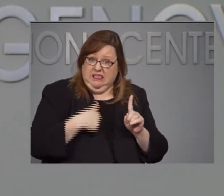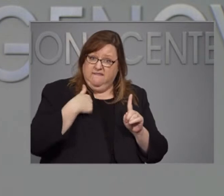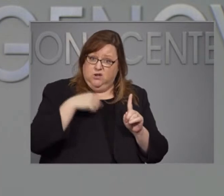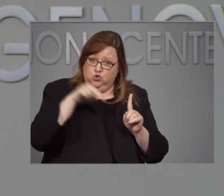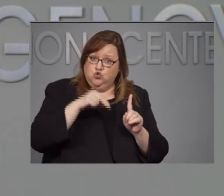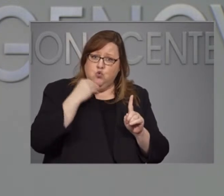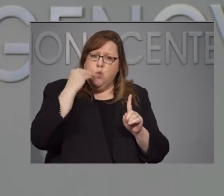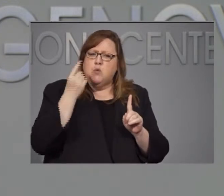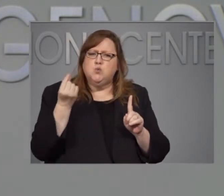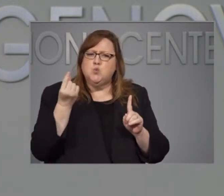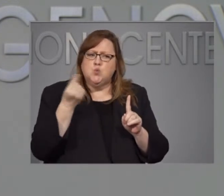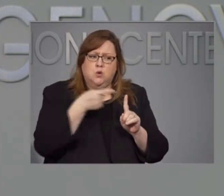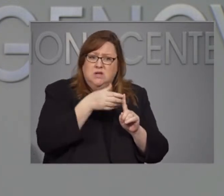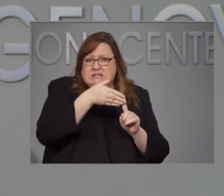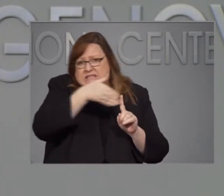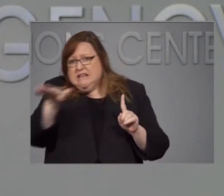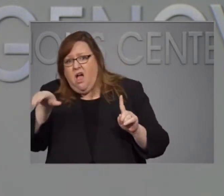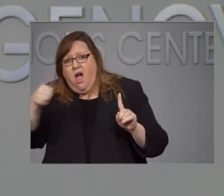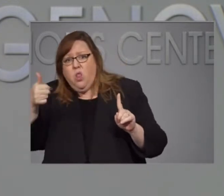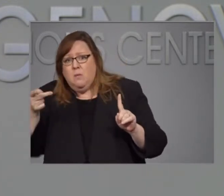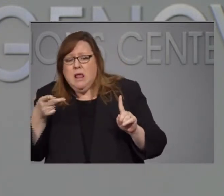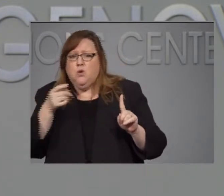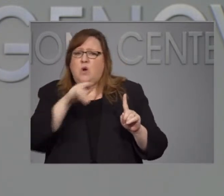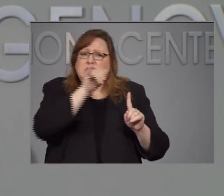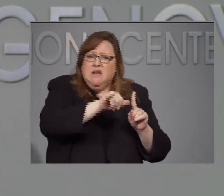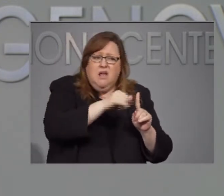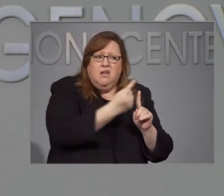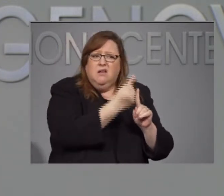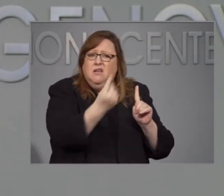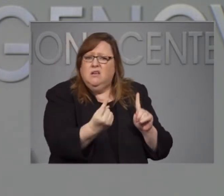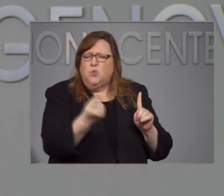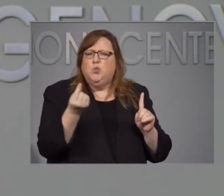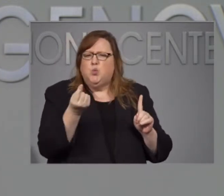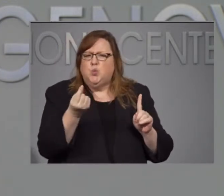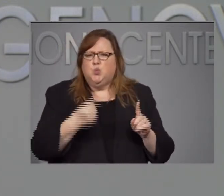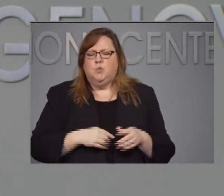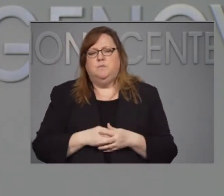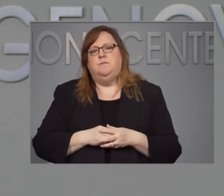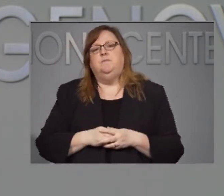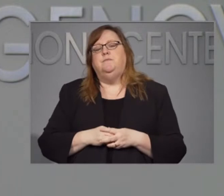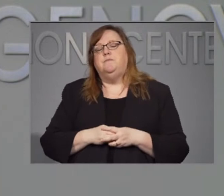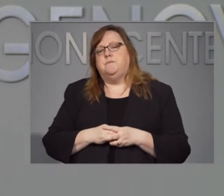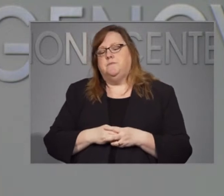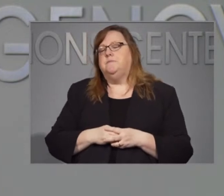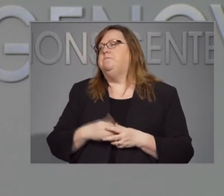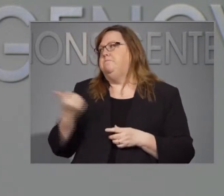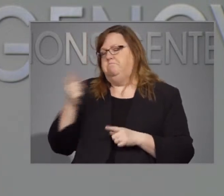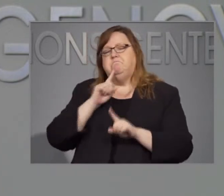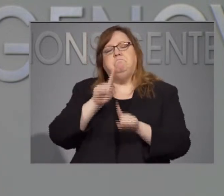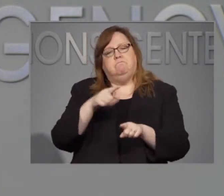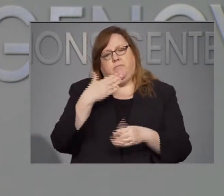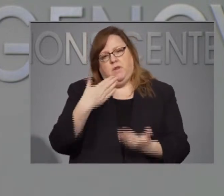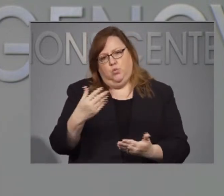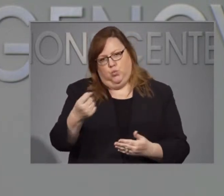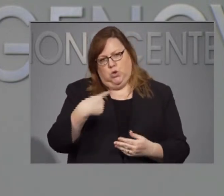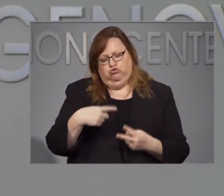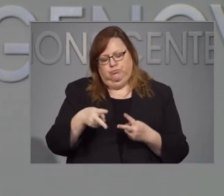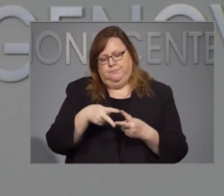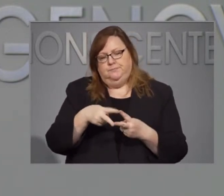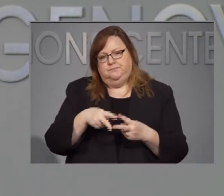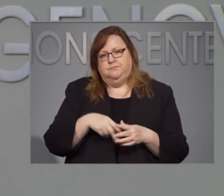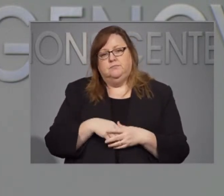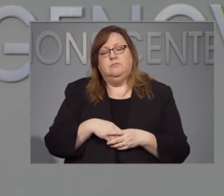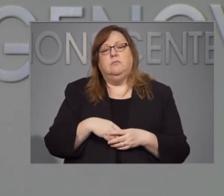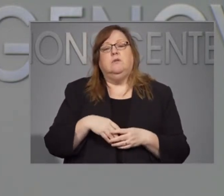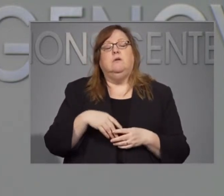COVID-specific facility? So the way we do testing is that it's some cases the nursing home is able to on their own.